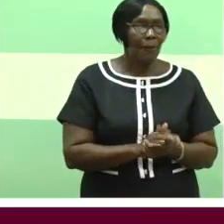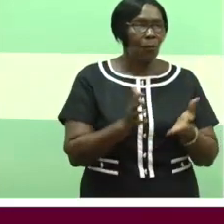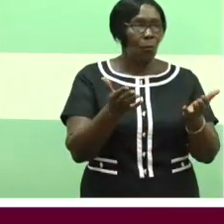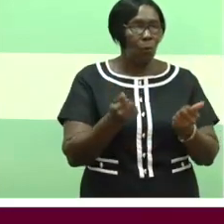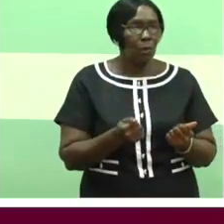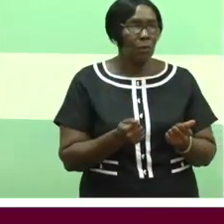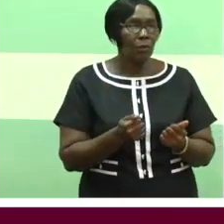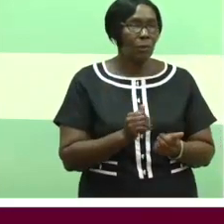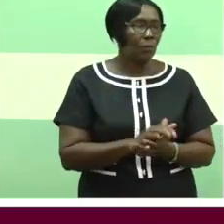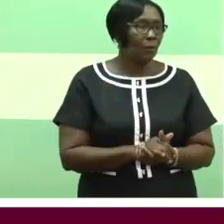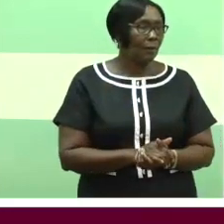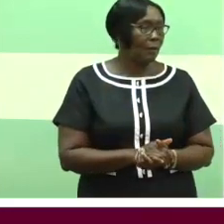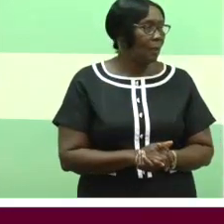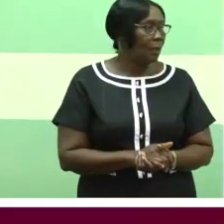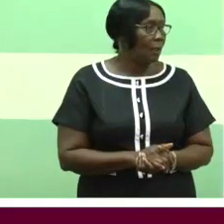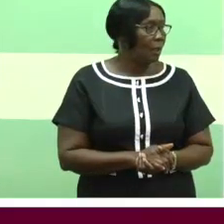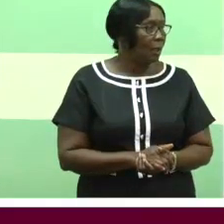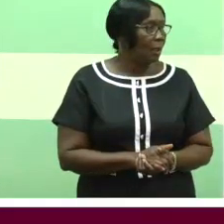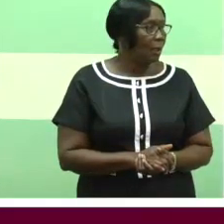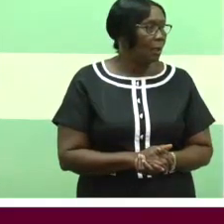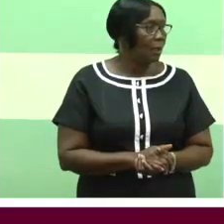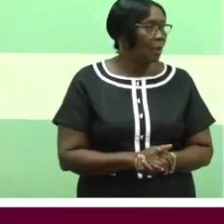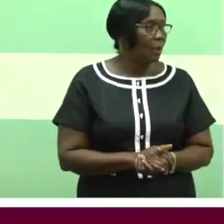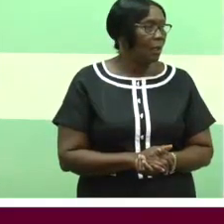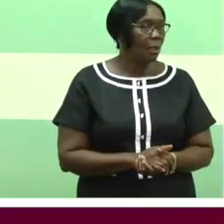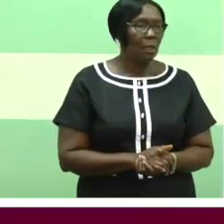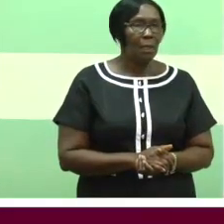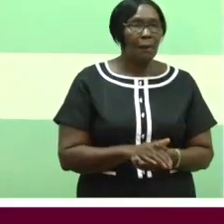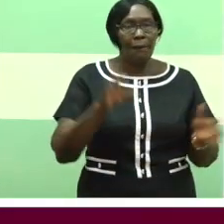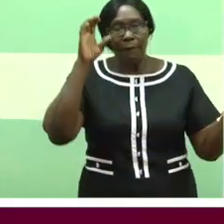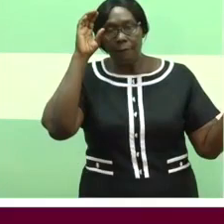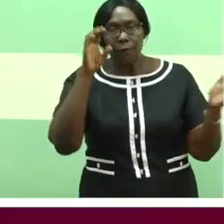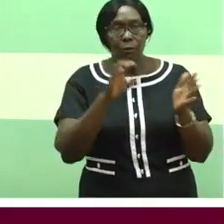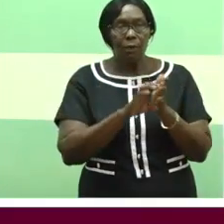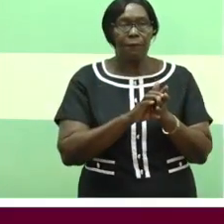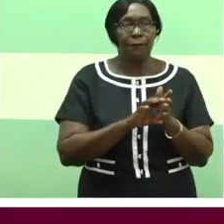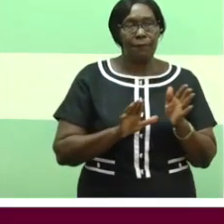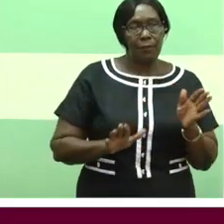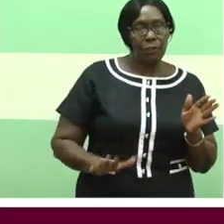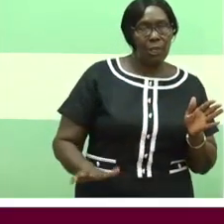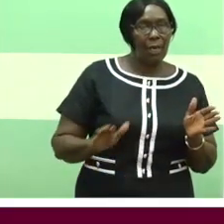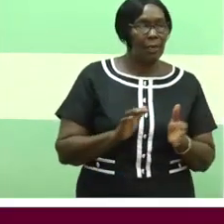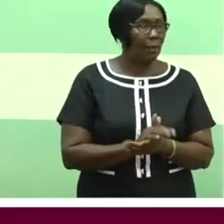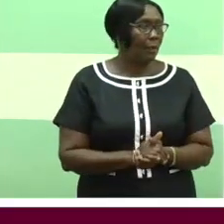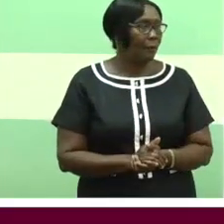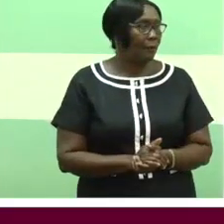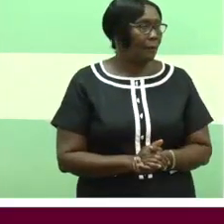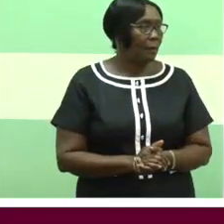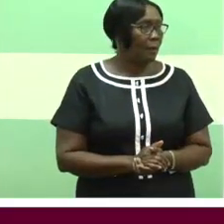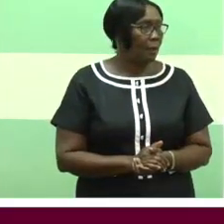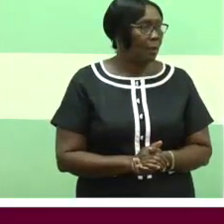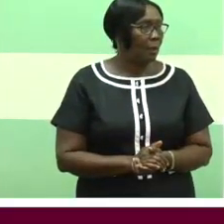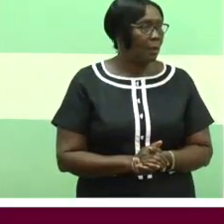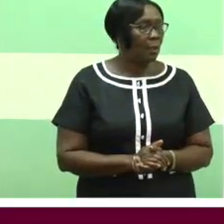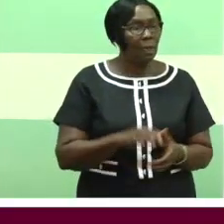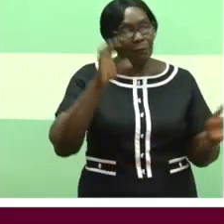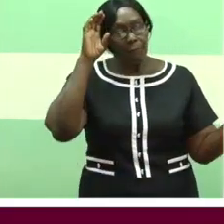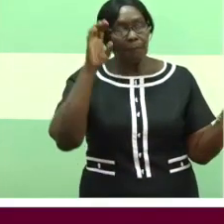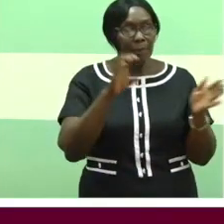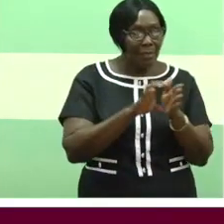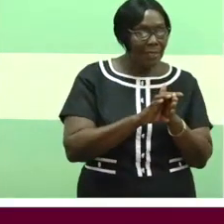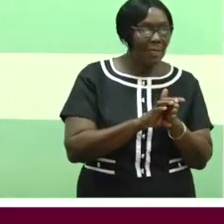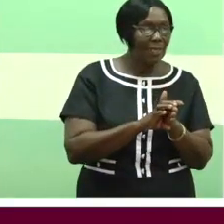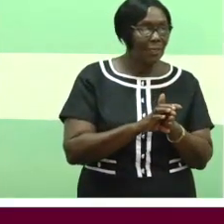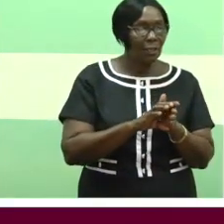and we want to do this visual schedule. You can use photographs of the child. All right, so you may have